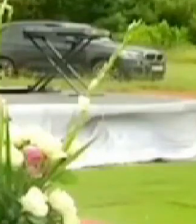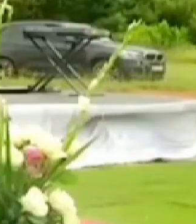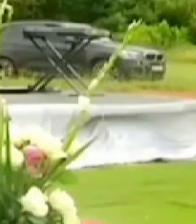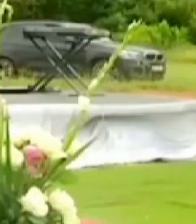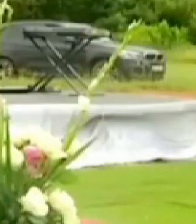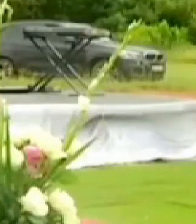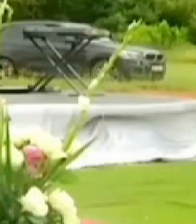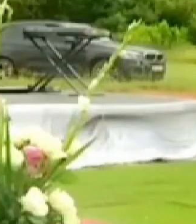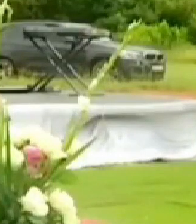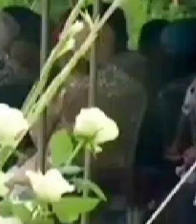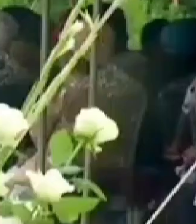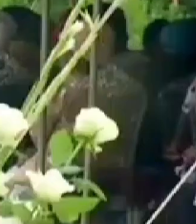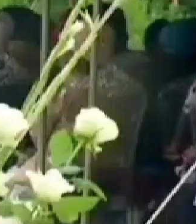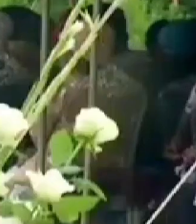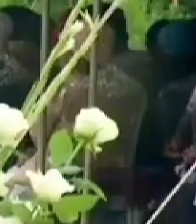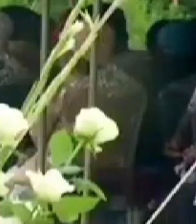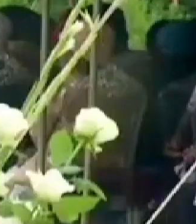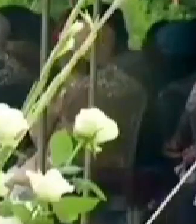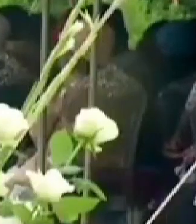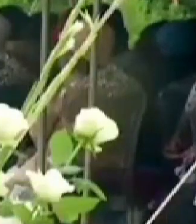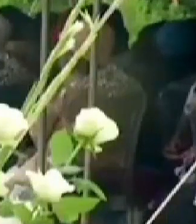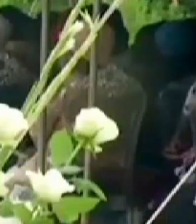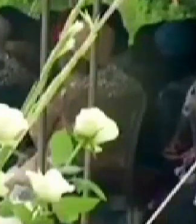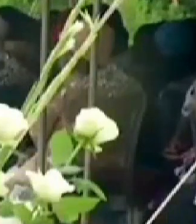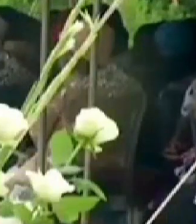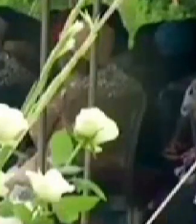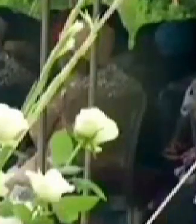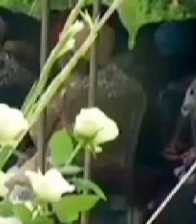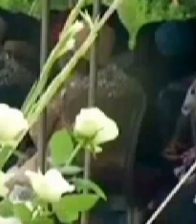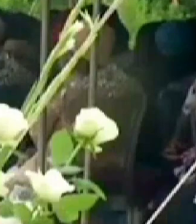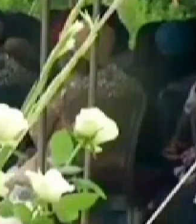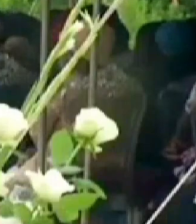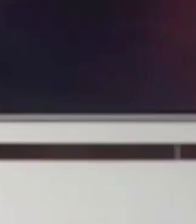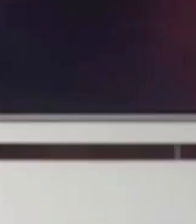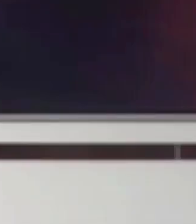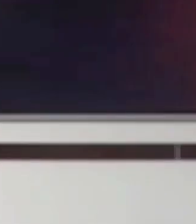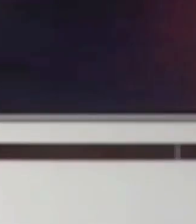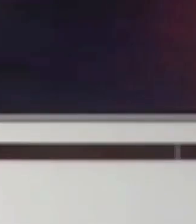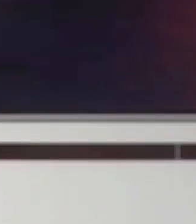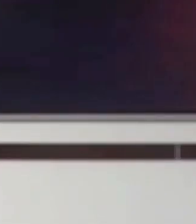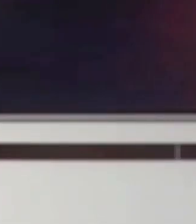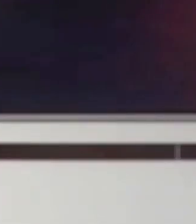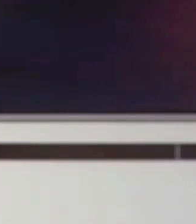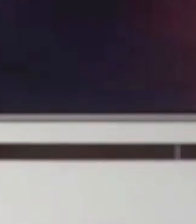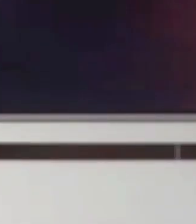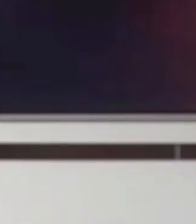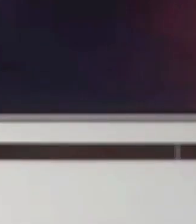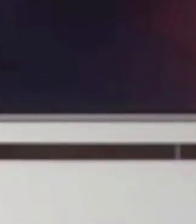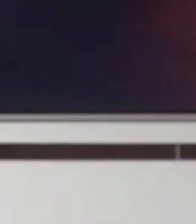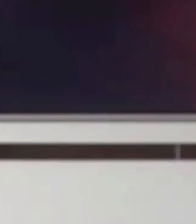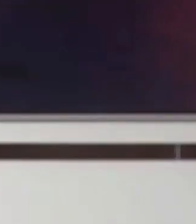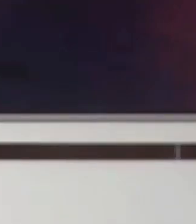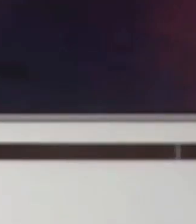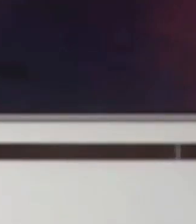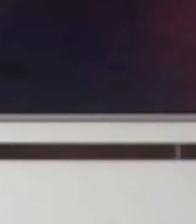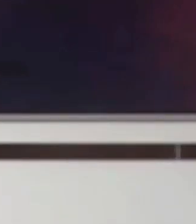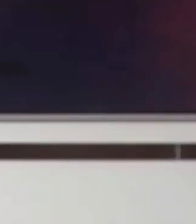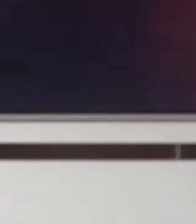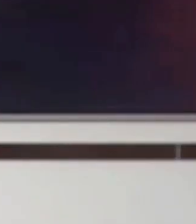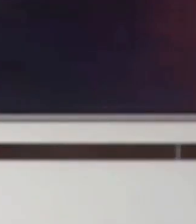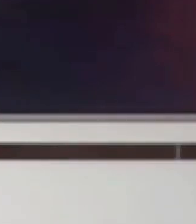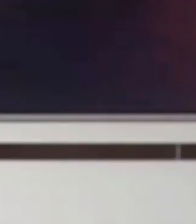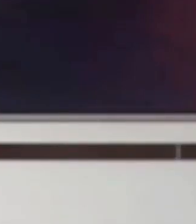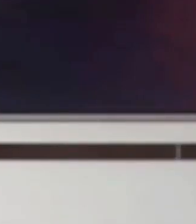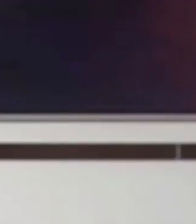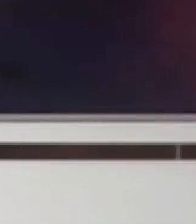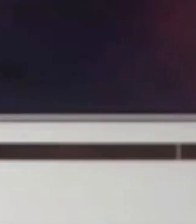To all women who are staying in an abusive relationship because of that proverb saying, a woman's grave is where she's